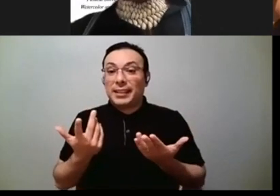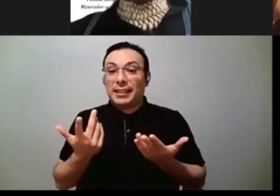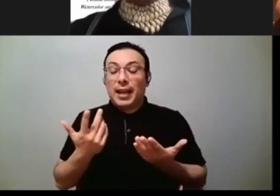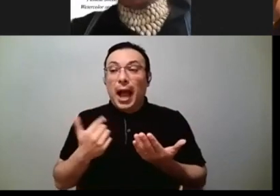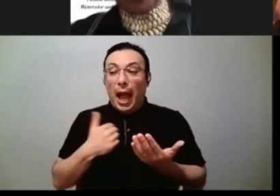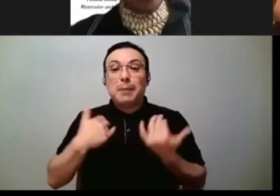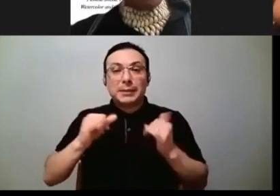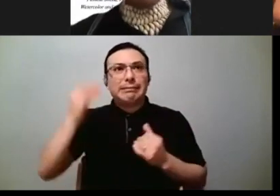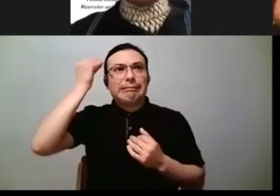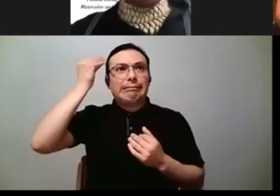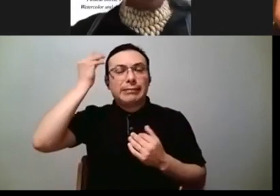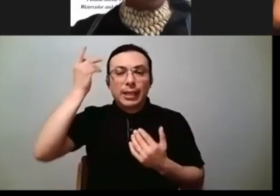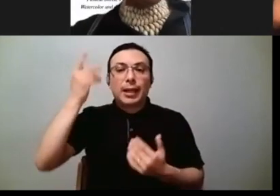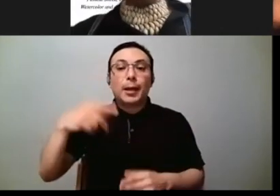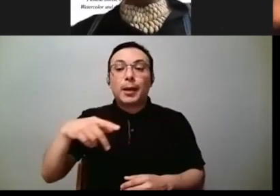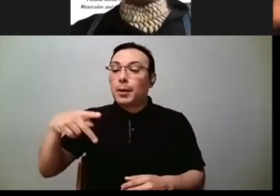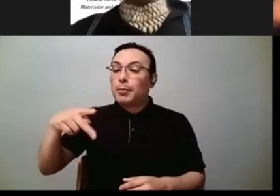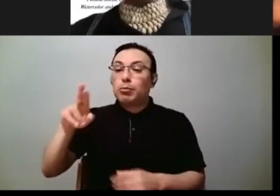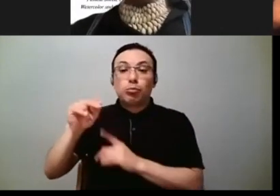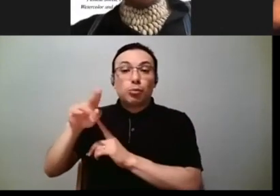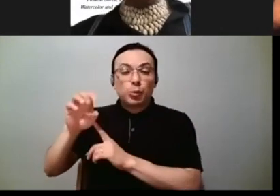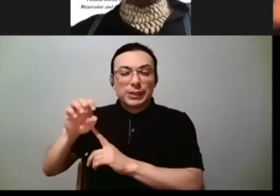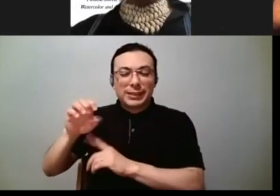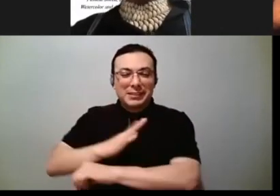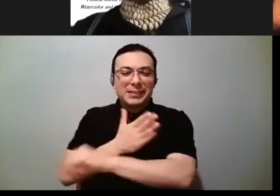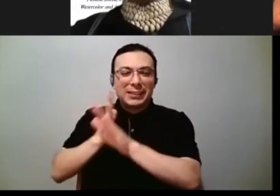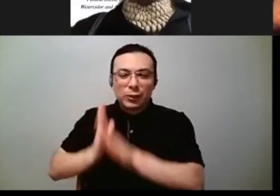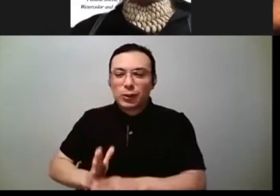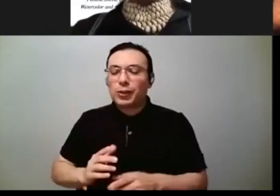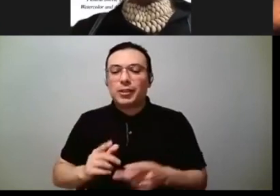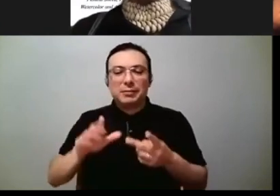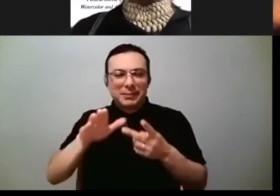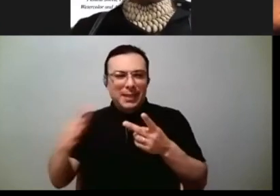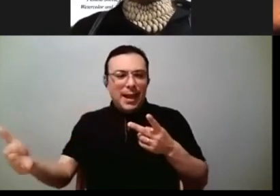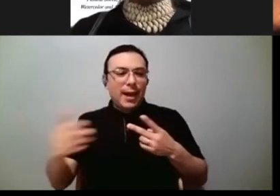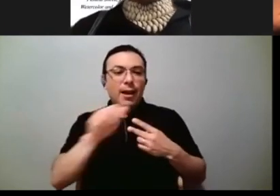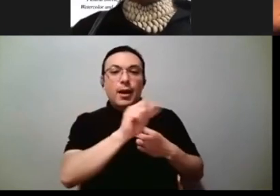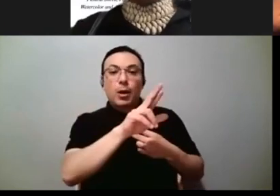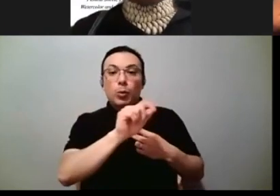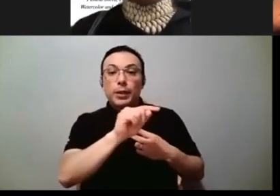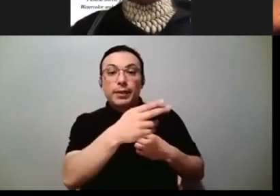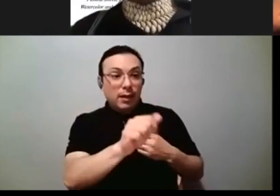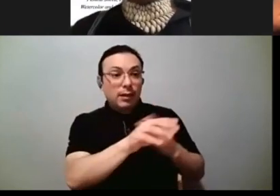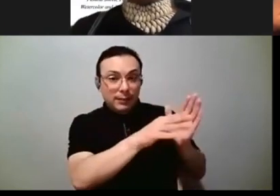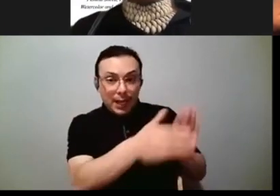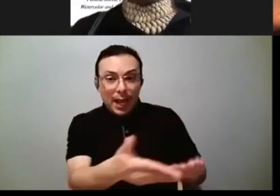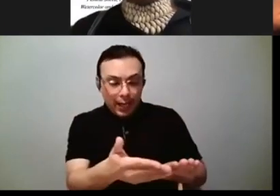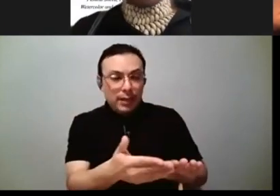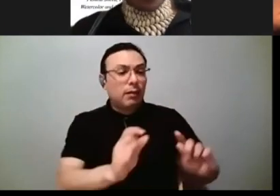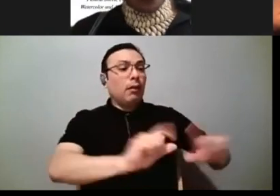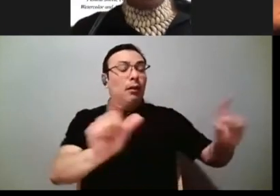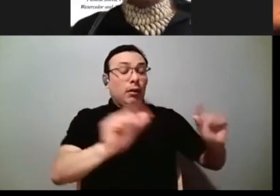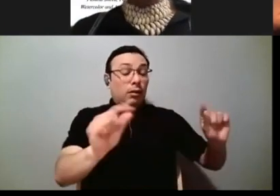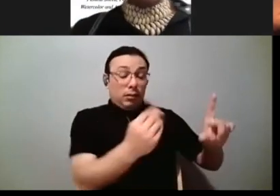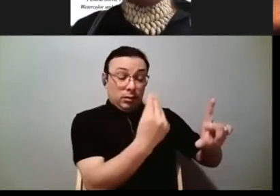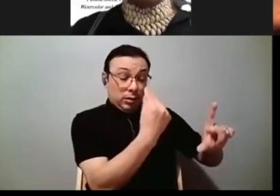aretha anybody because basically it happens you know we get i don't know we're inundated for about 48